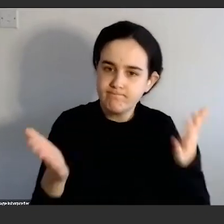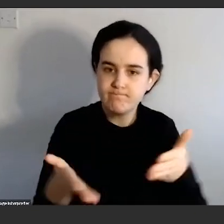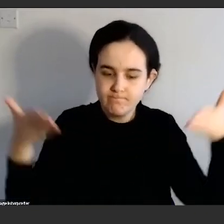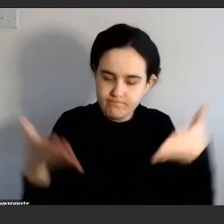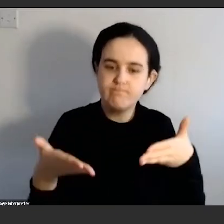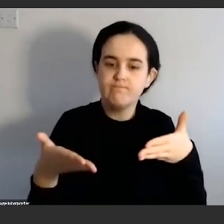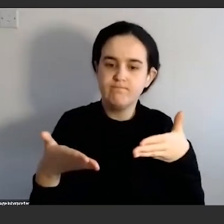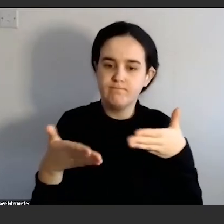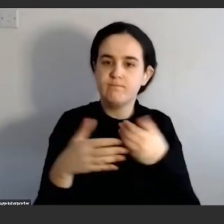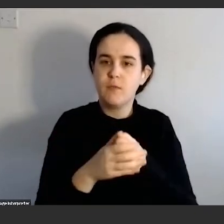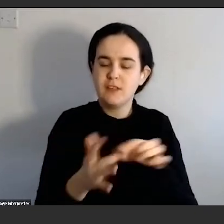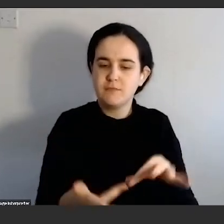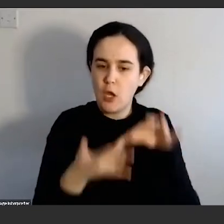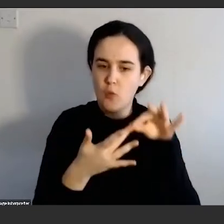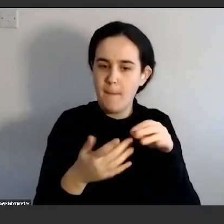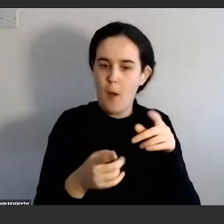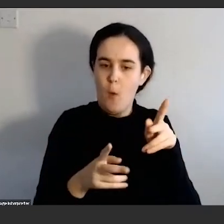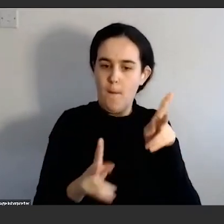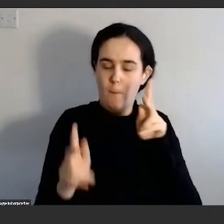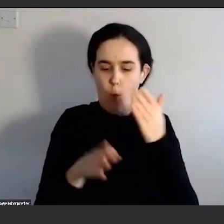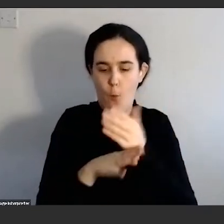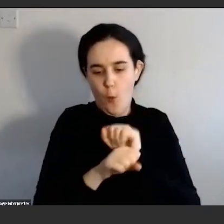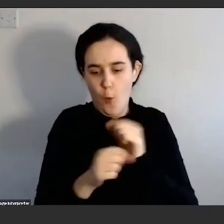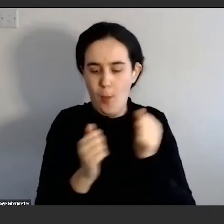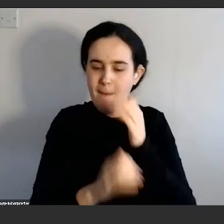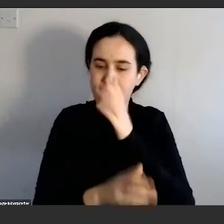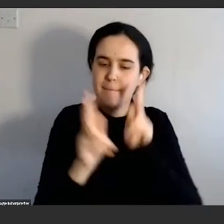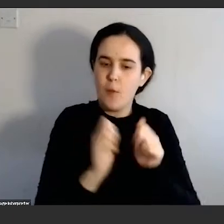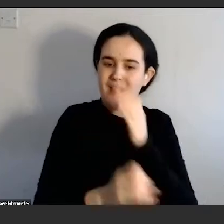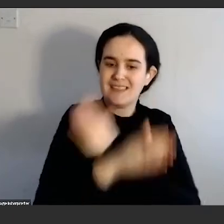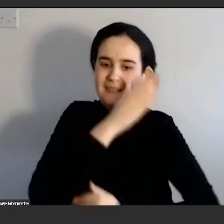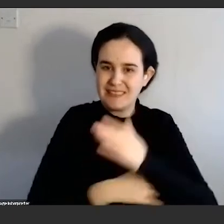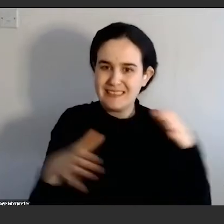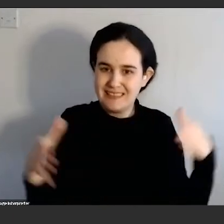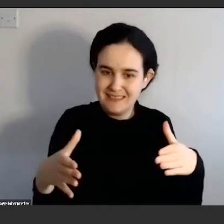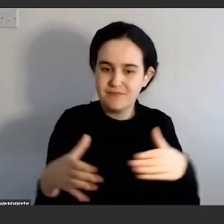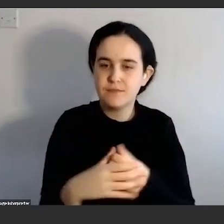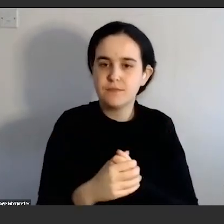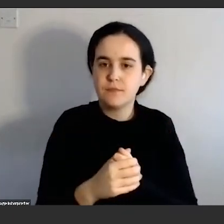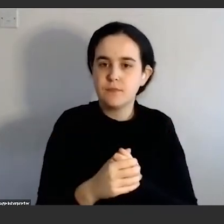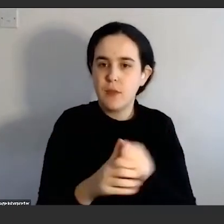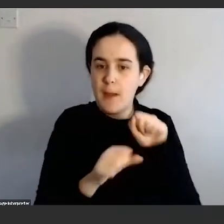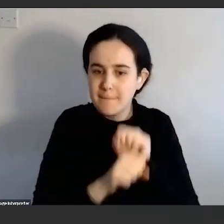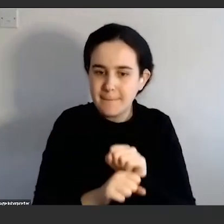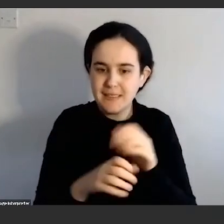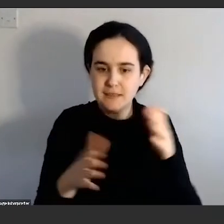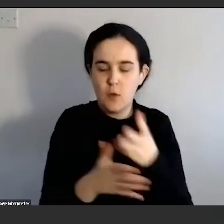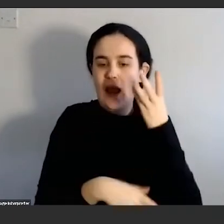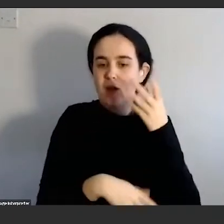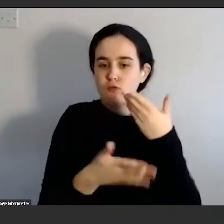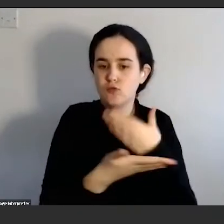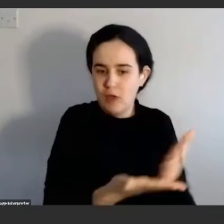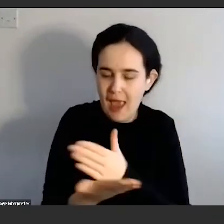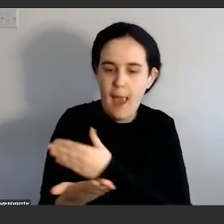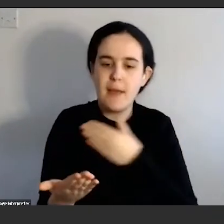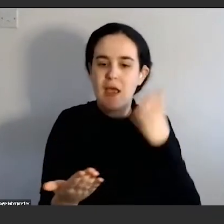experiences are very meaningful and are not part of an illness paradigm. Oh, if you don't know Olga's